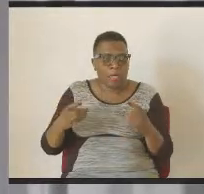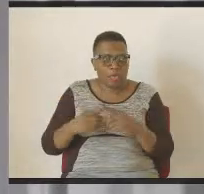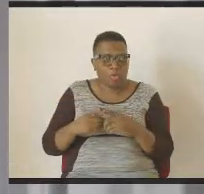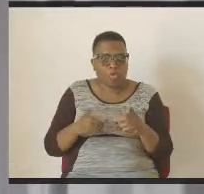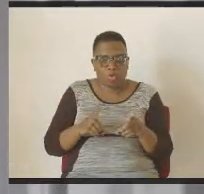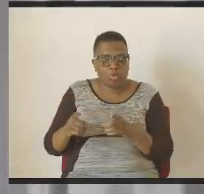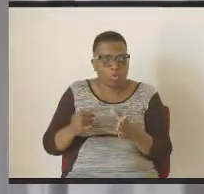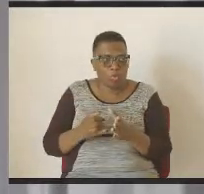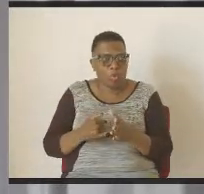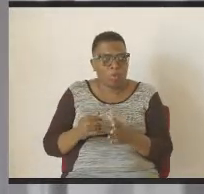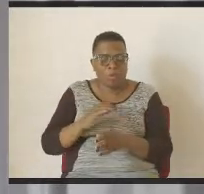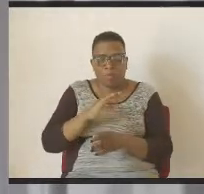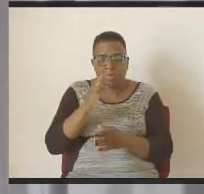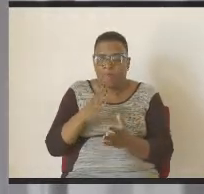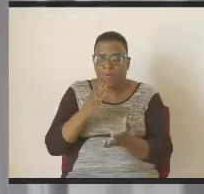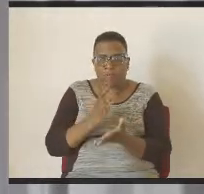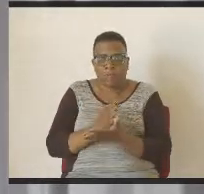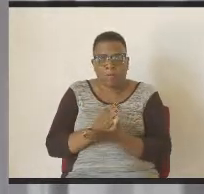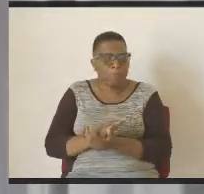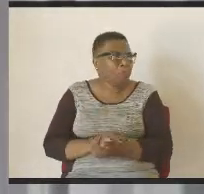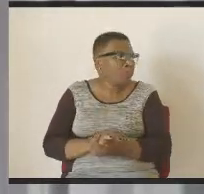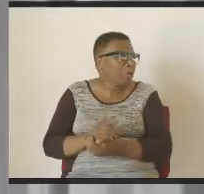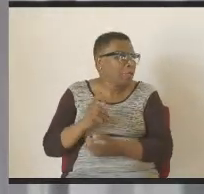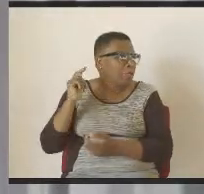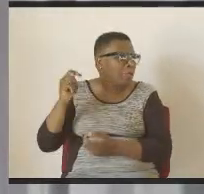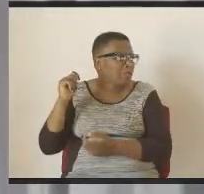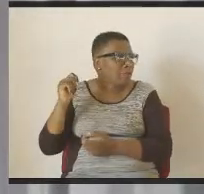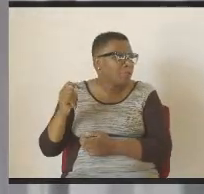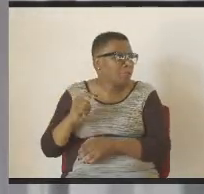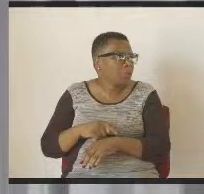Floor is open. Floor is open.